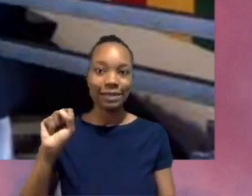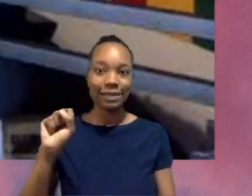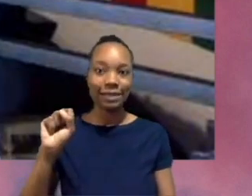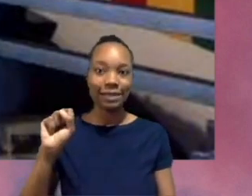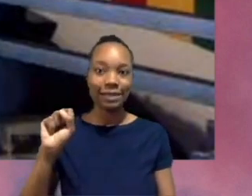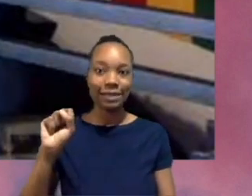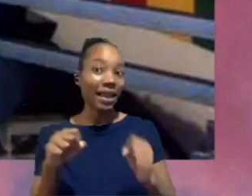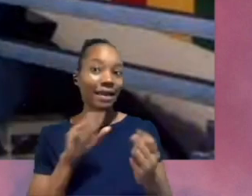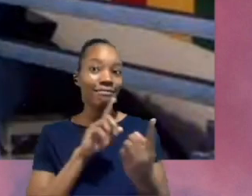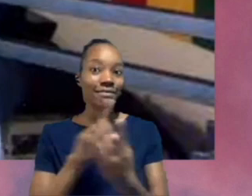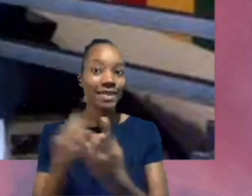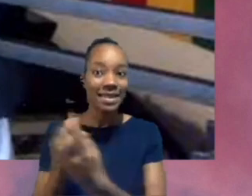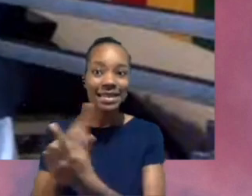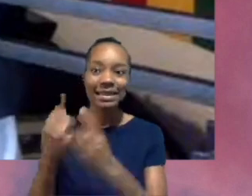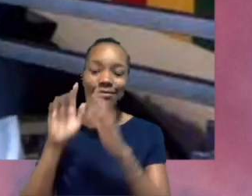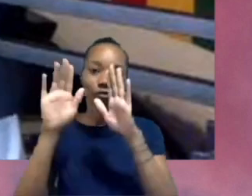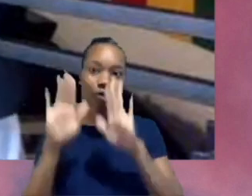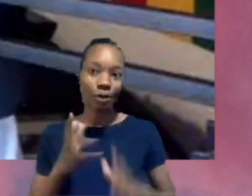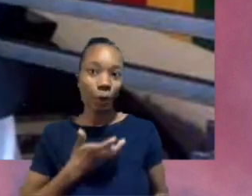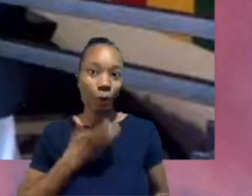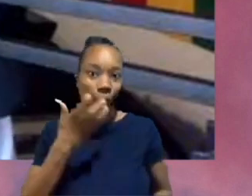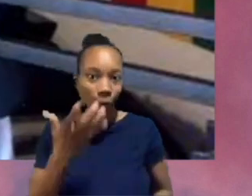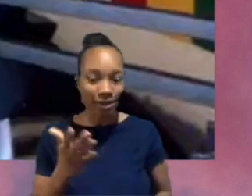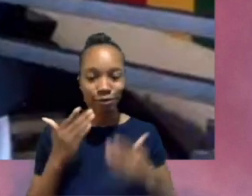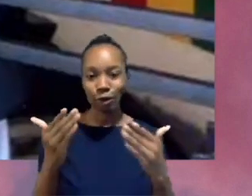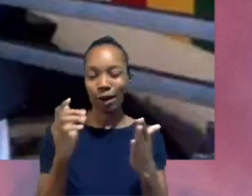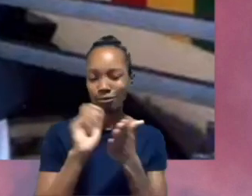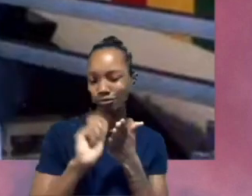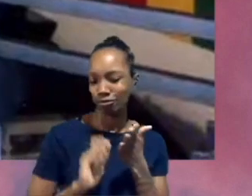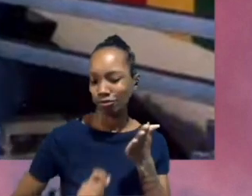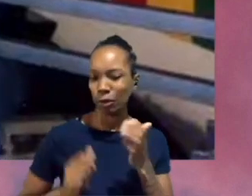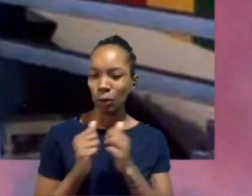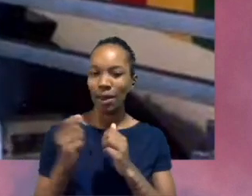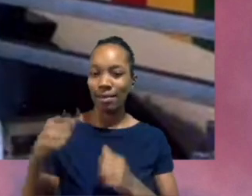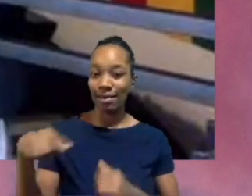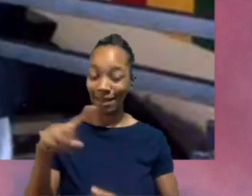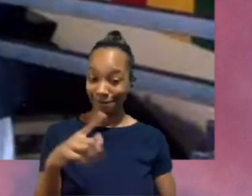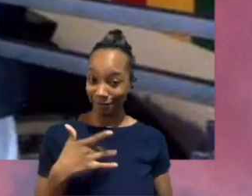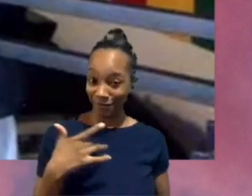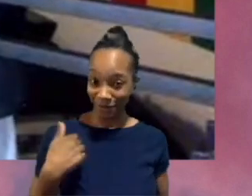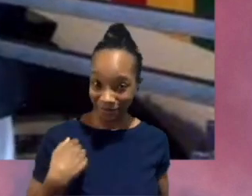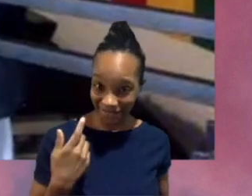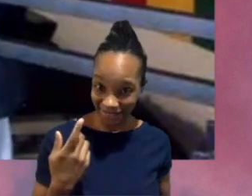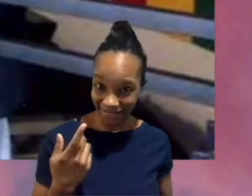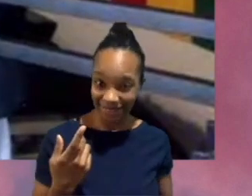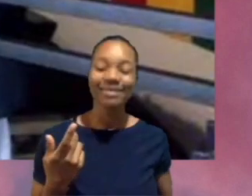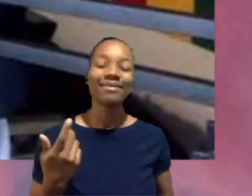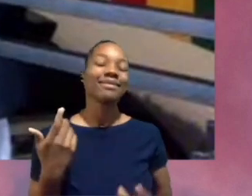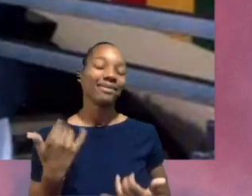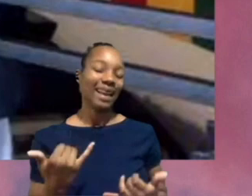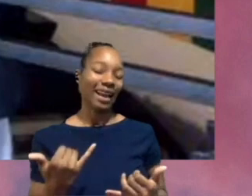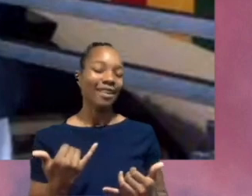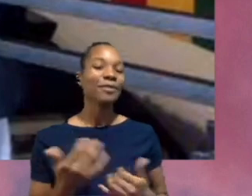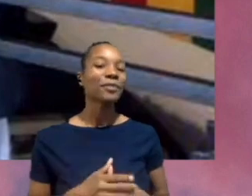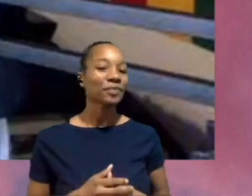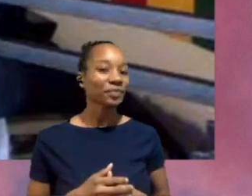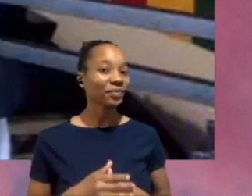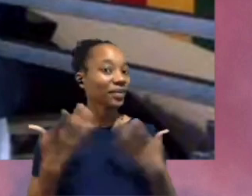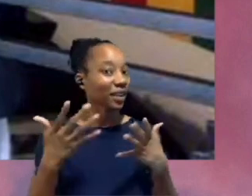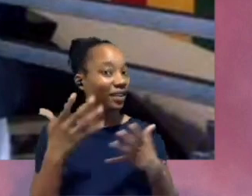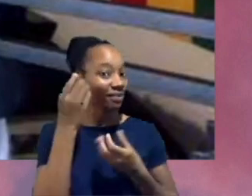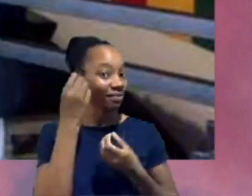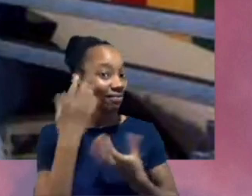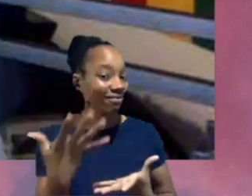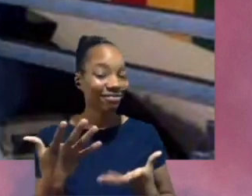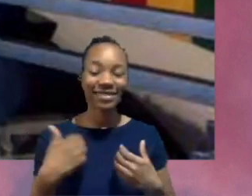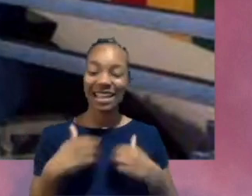with them. You feel me? So without further ado, also, I've been telling y'all this is all in this book, and you might want to know